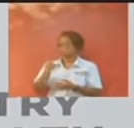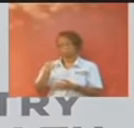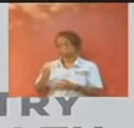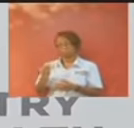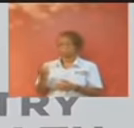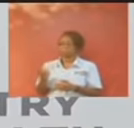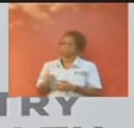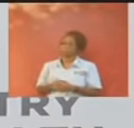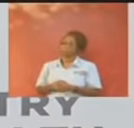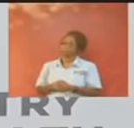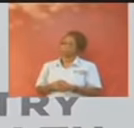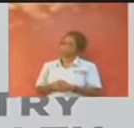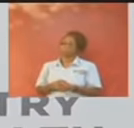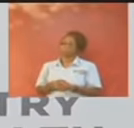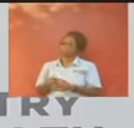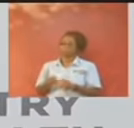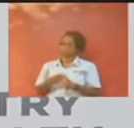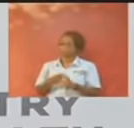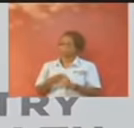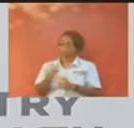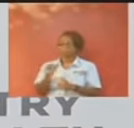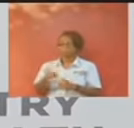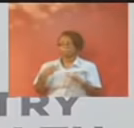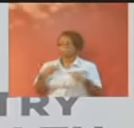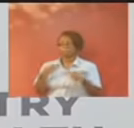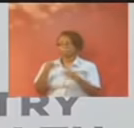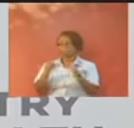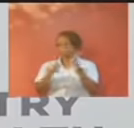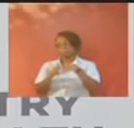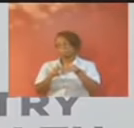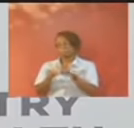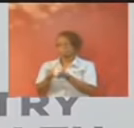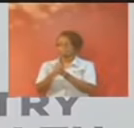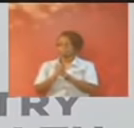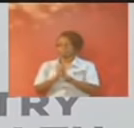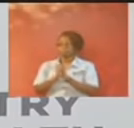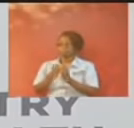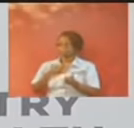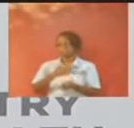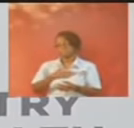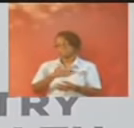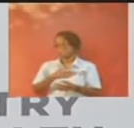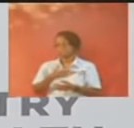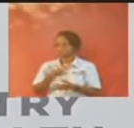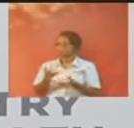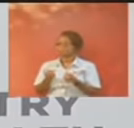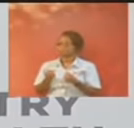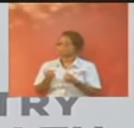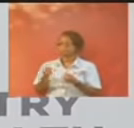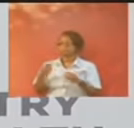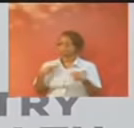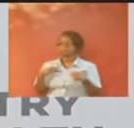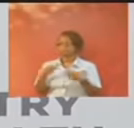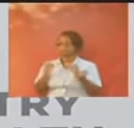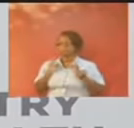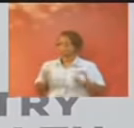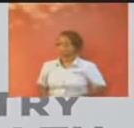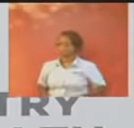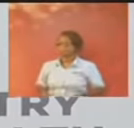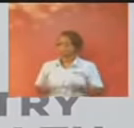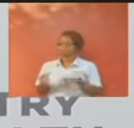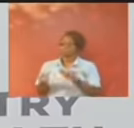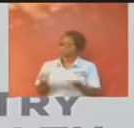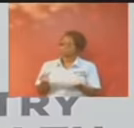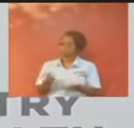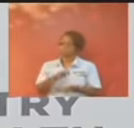initially by a request that is channeled by relatives and the funeral home in the country or place where the death was,